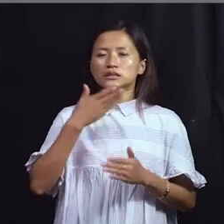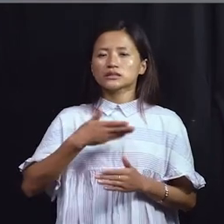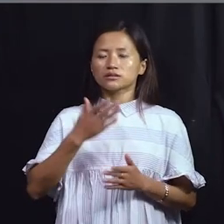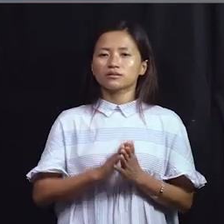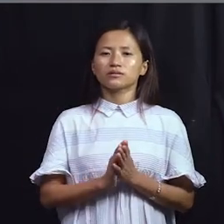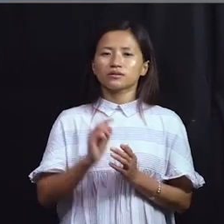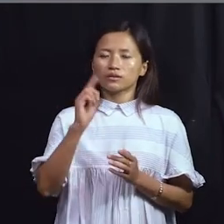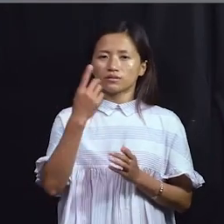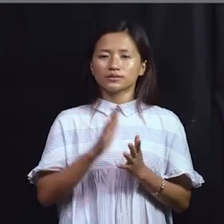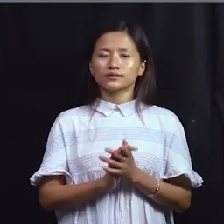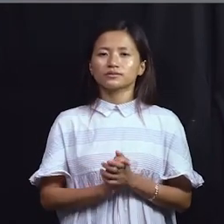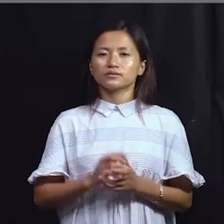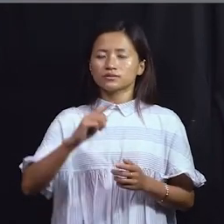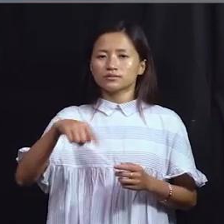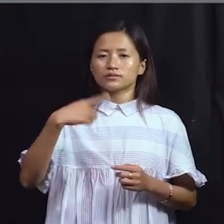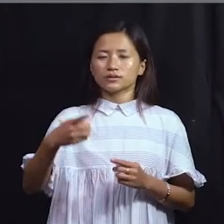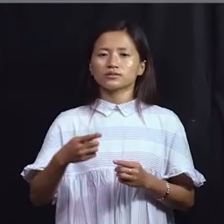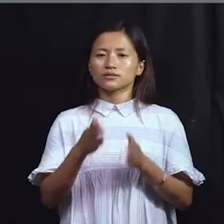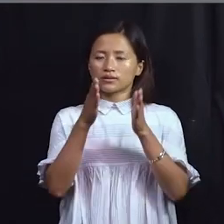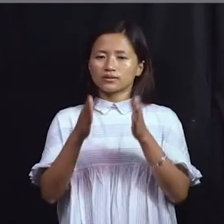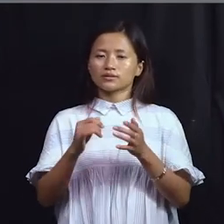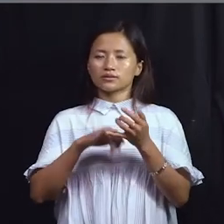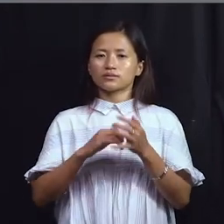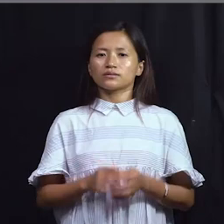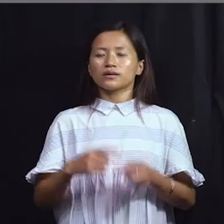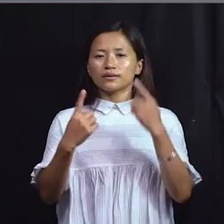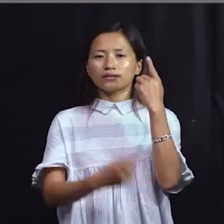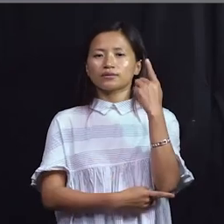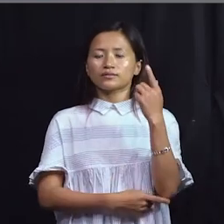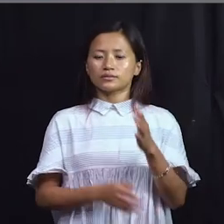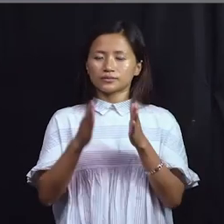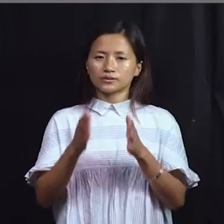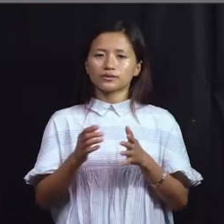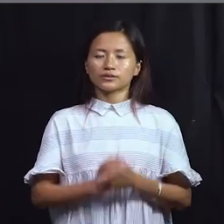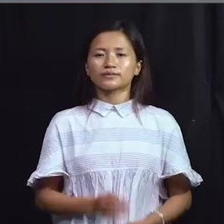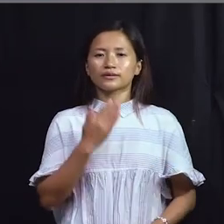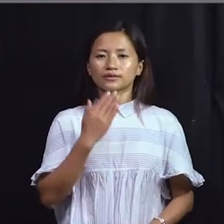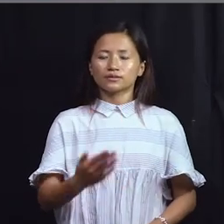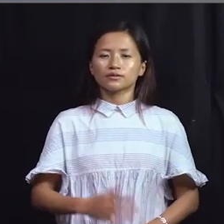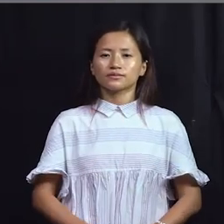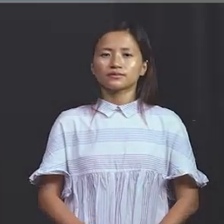only in the next session. With this, I conclude my session. Thank you.